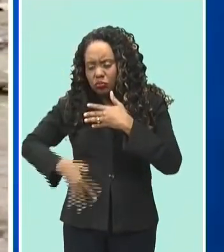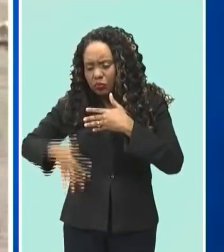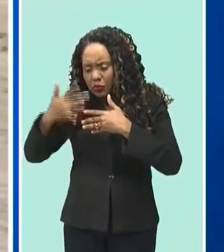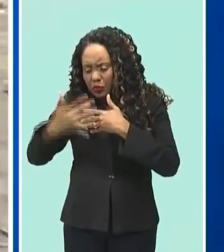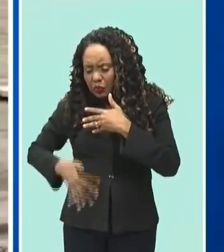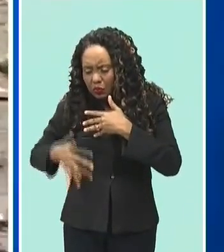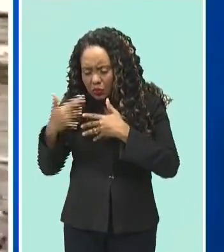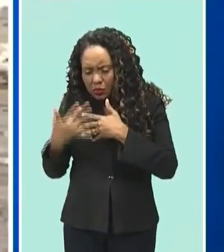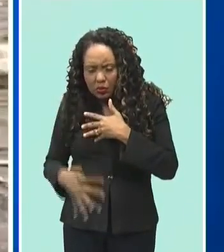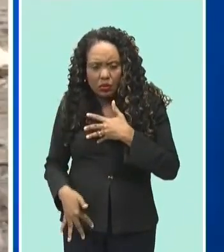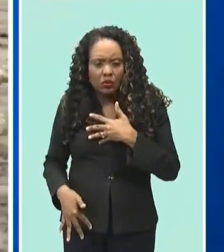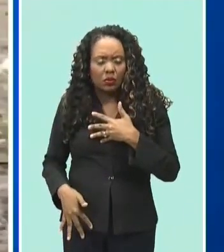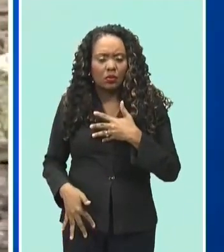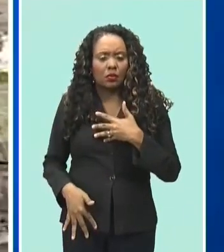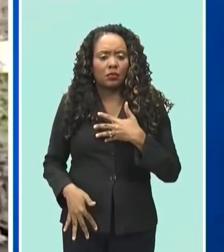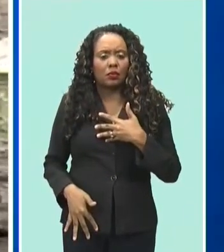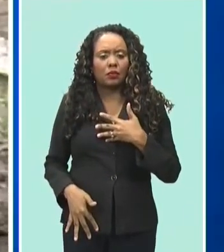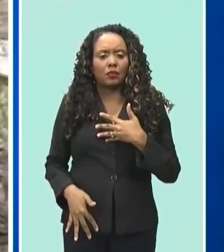I can tell.